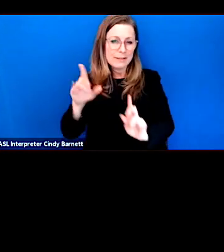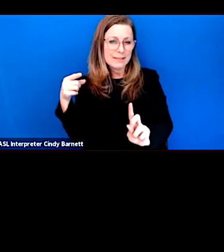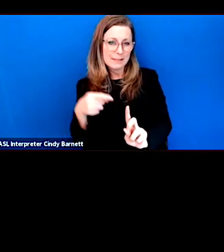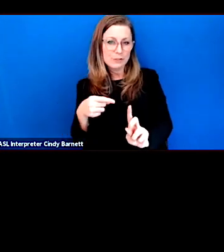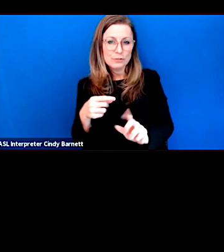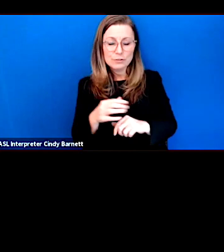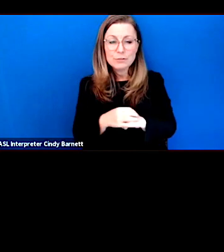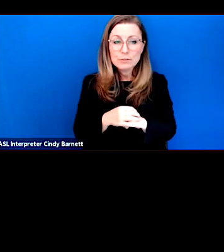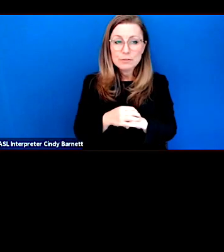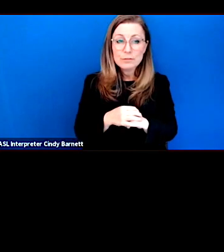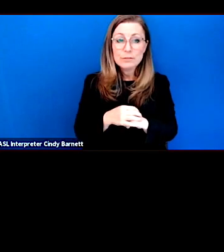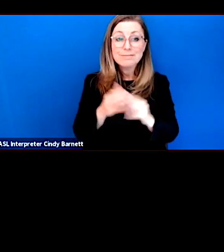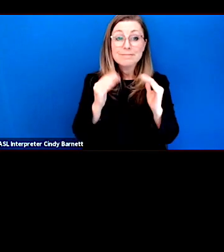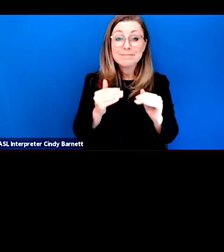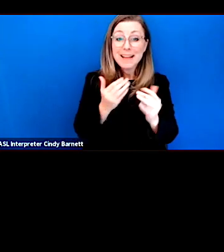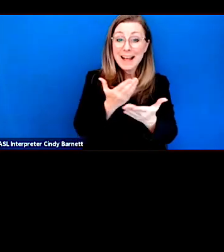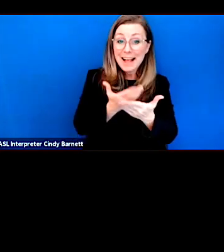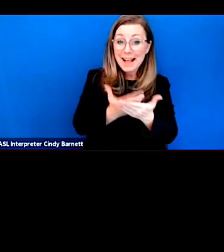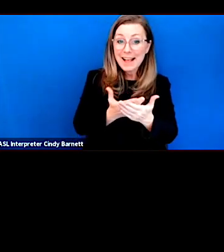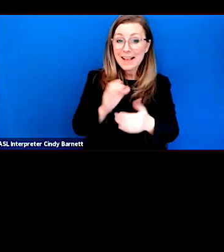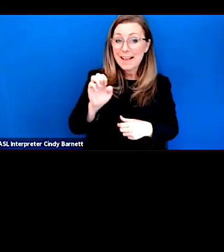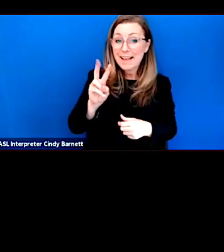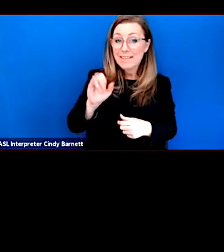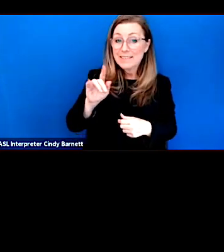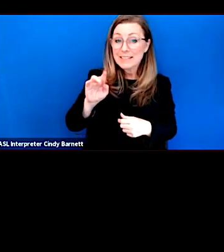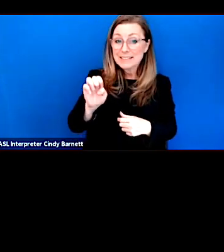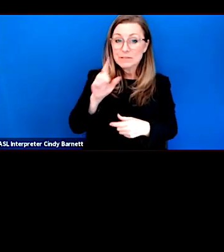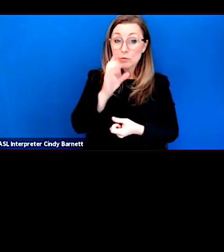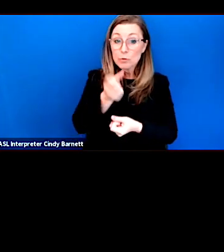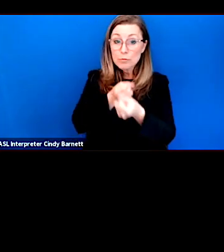Evidence that supports the main idea refers to the data used